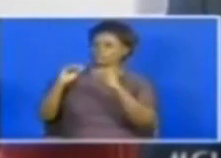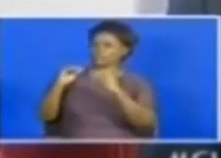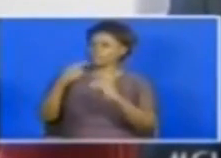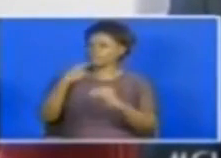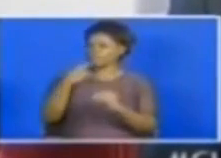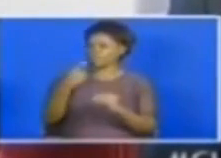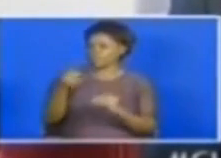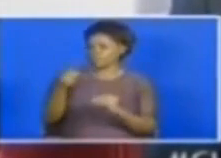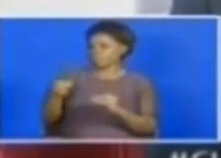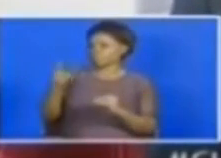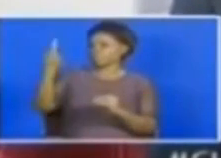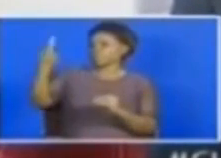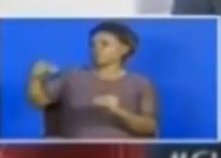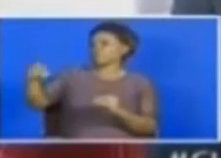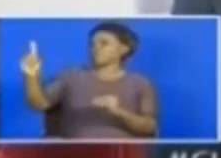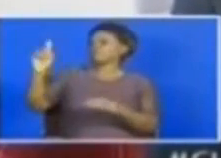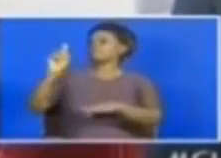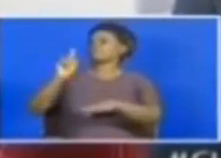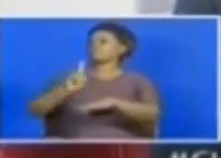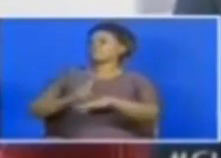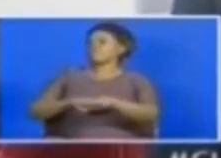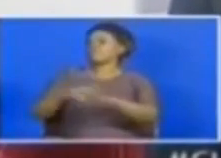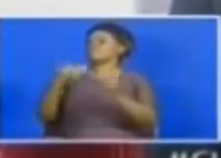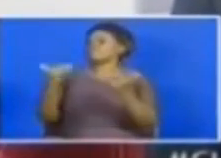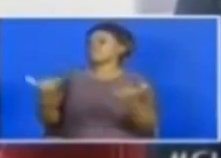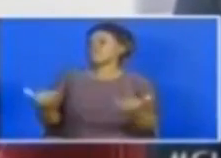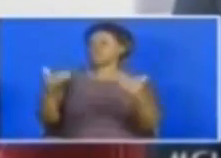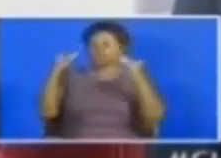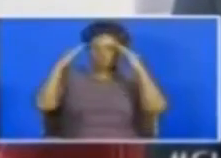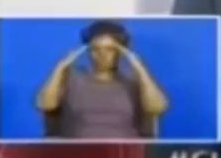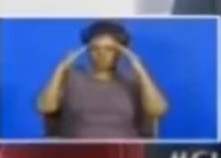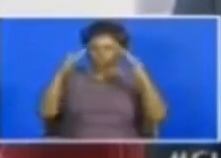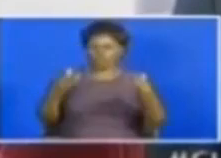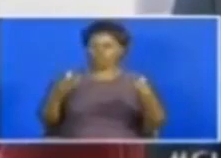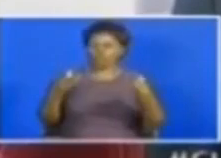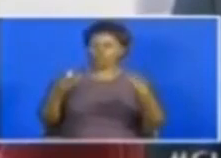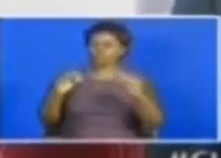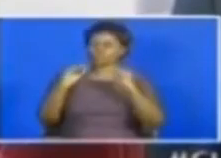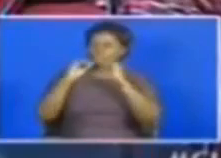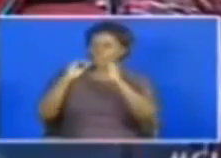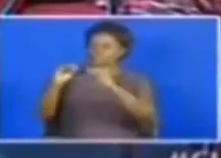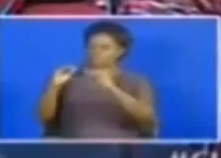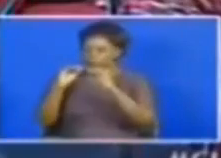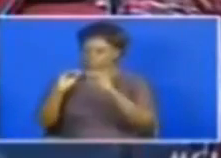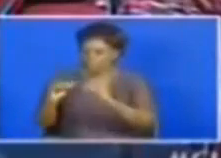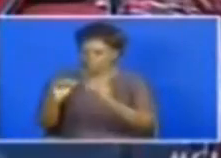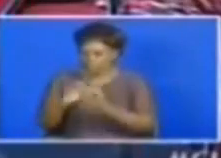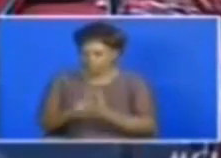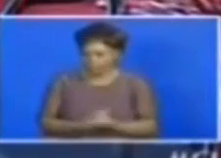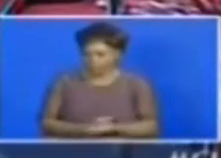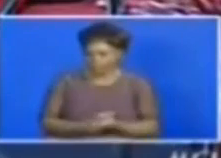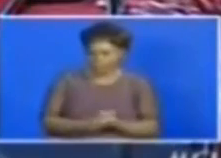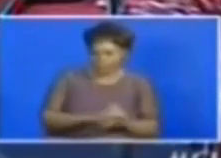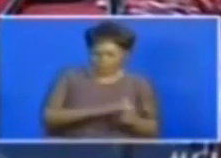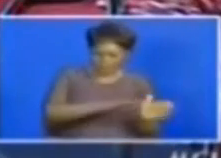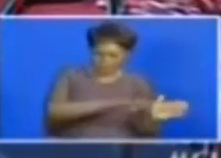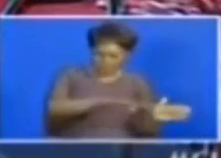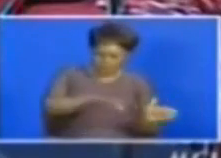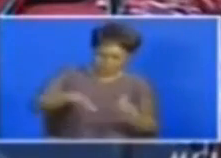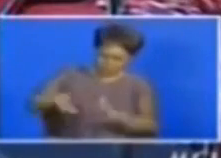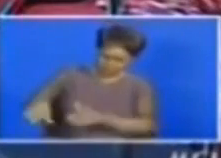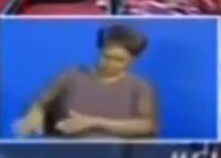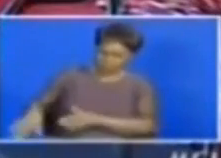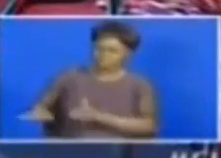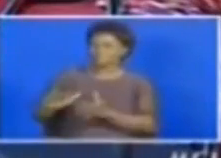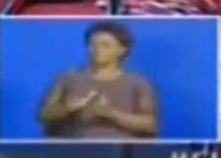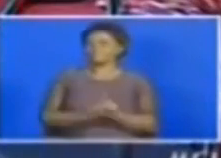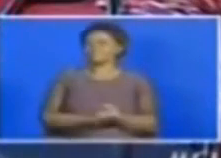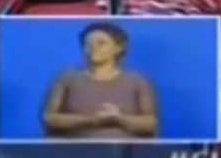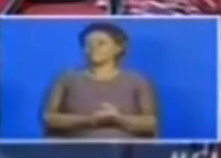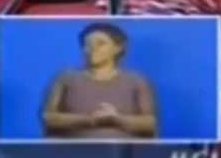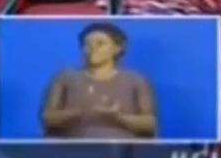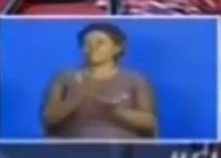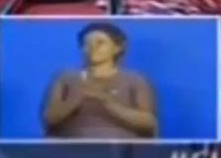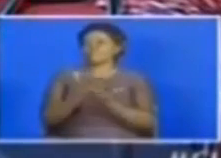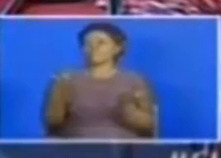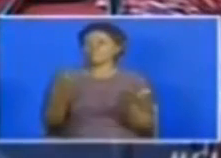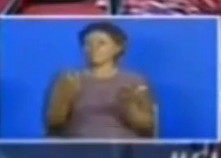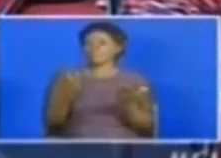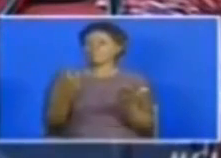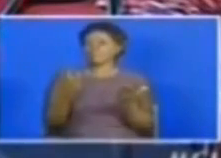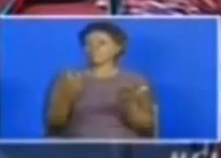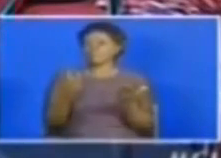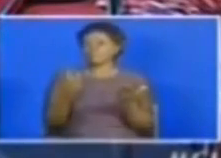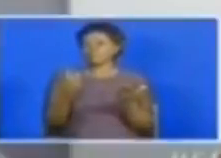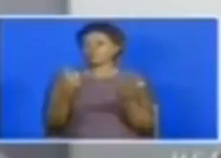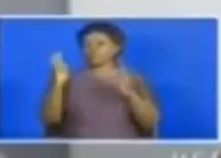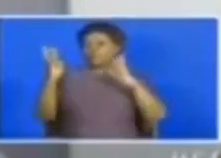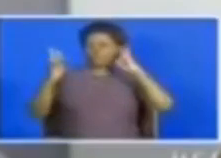us, that this is the right time actually to focus on voter education. All right, let's talk about something that, you know, was a